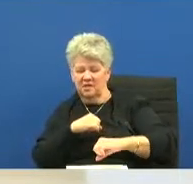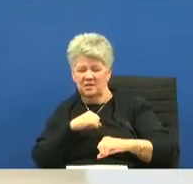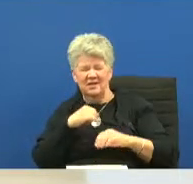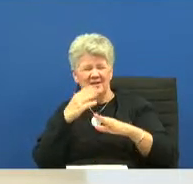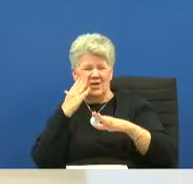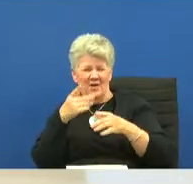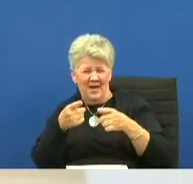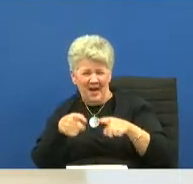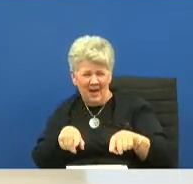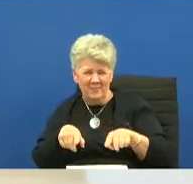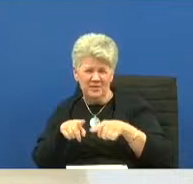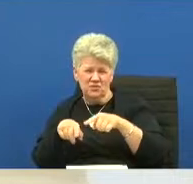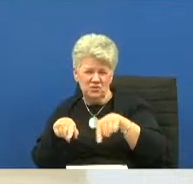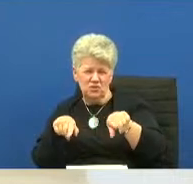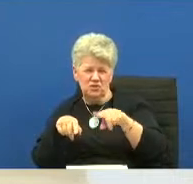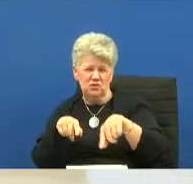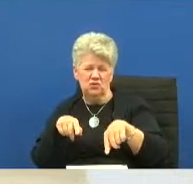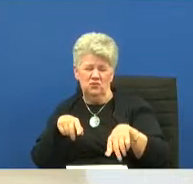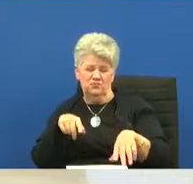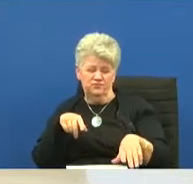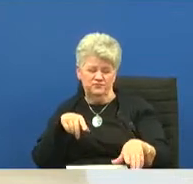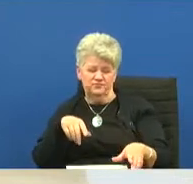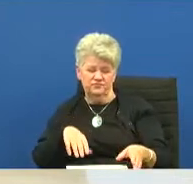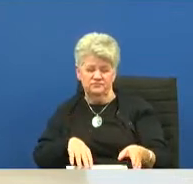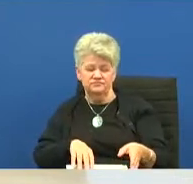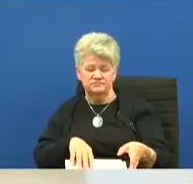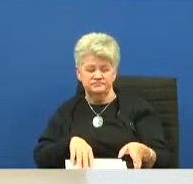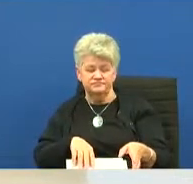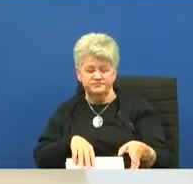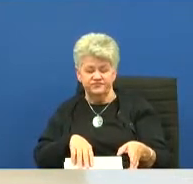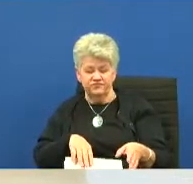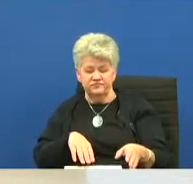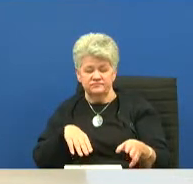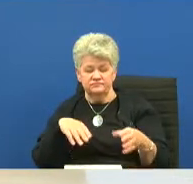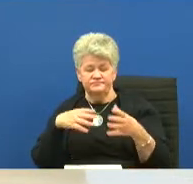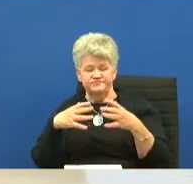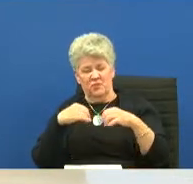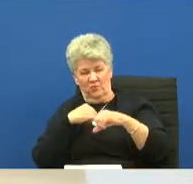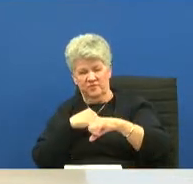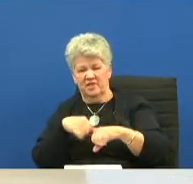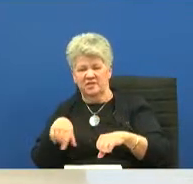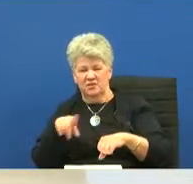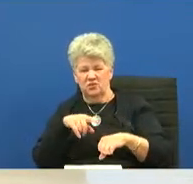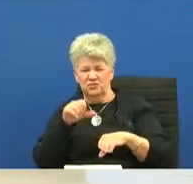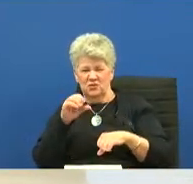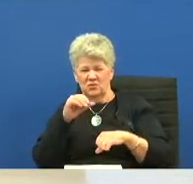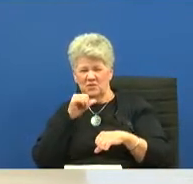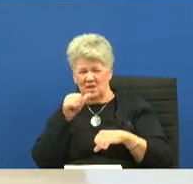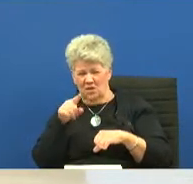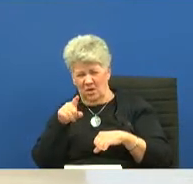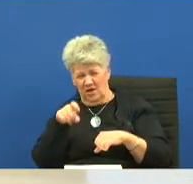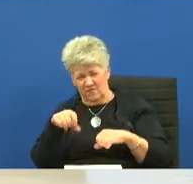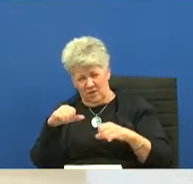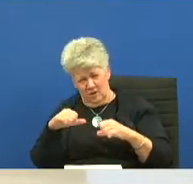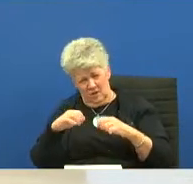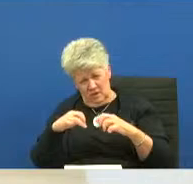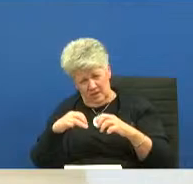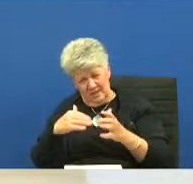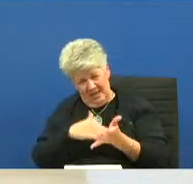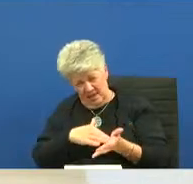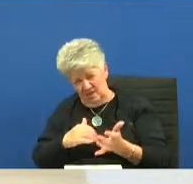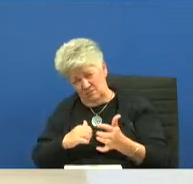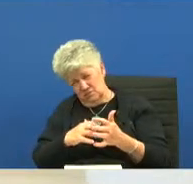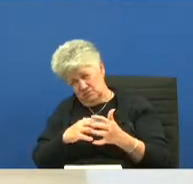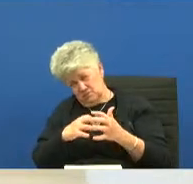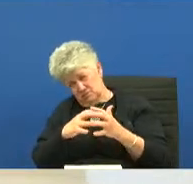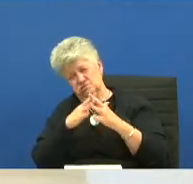control that shut down government and slow everything down. So we're not here dealing with something like this, trying to get it rezoned to what it already